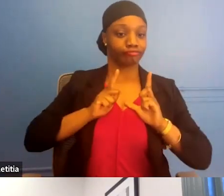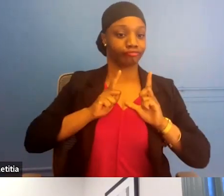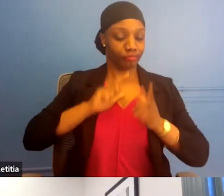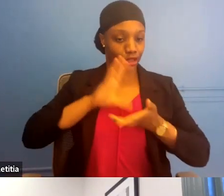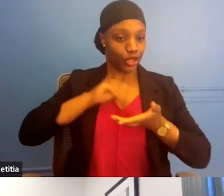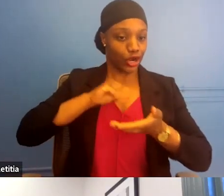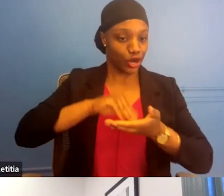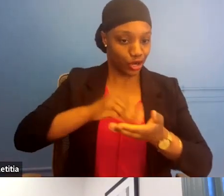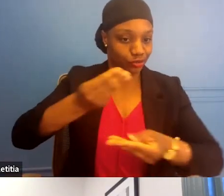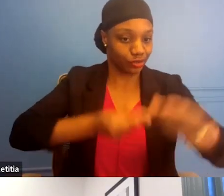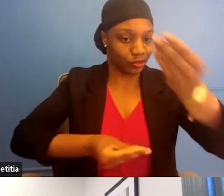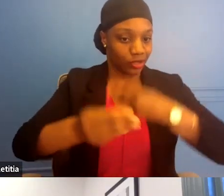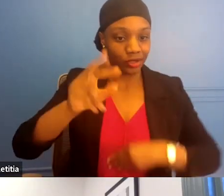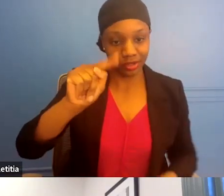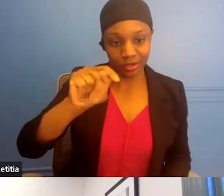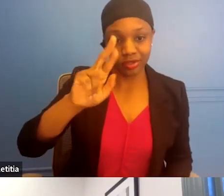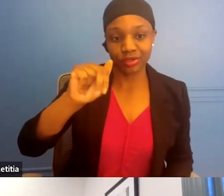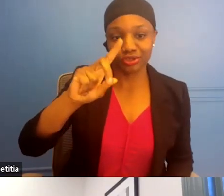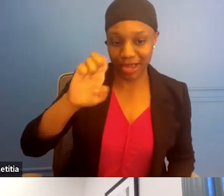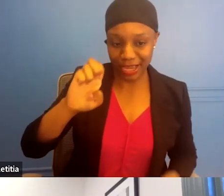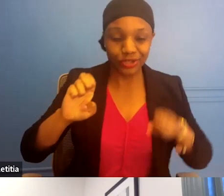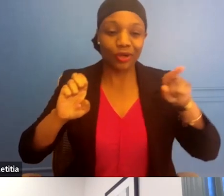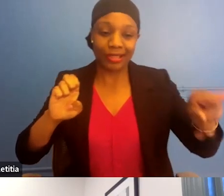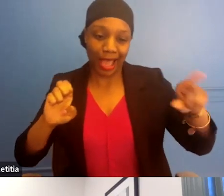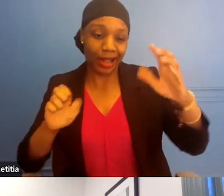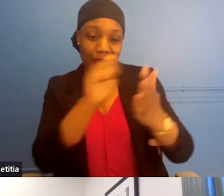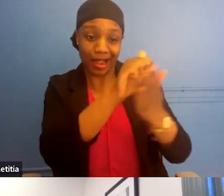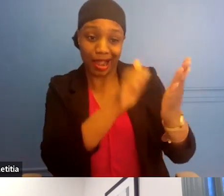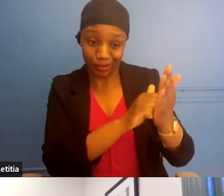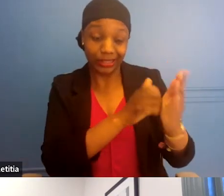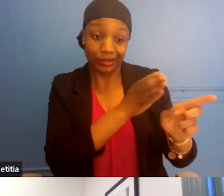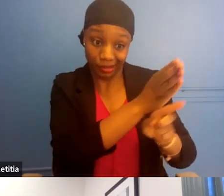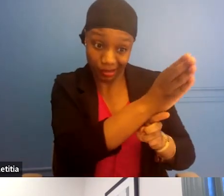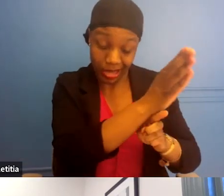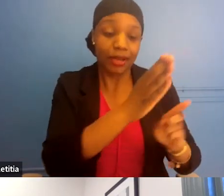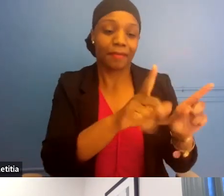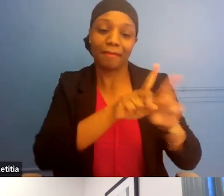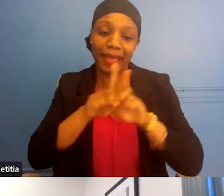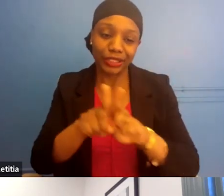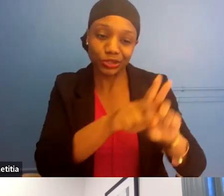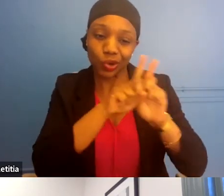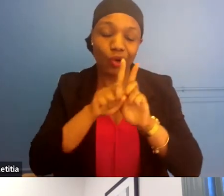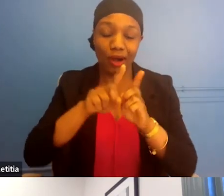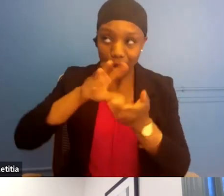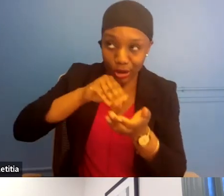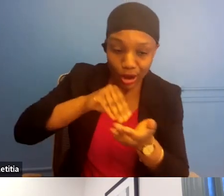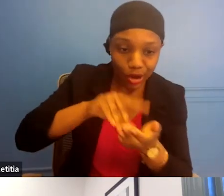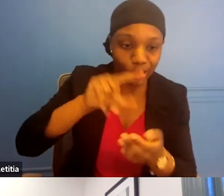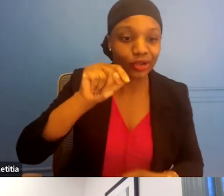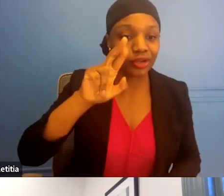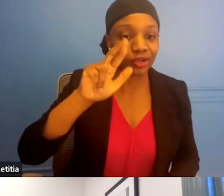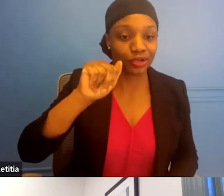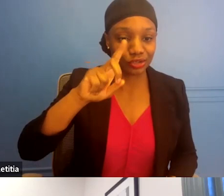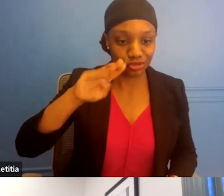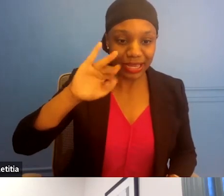he was a great mentor and leader and friend to me. And I started to do the trading. So sorry, that